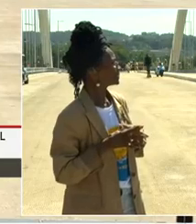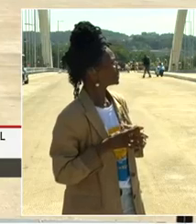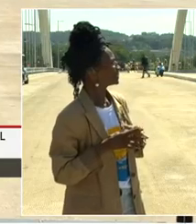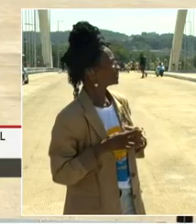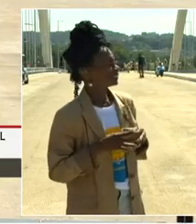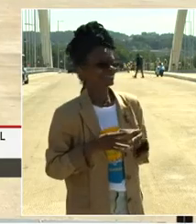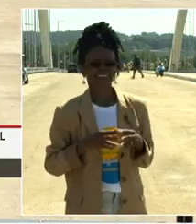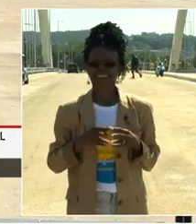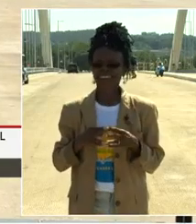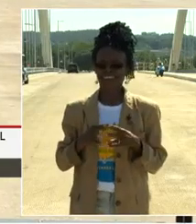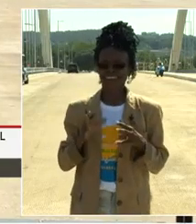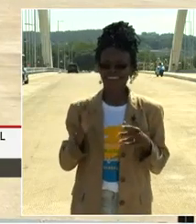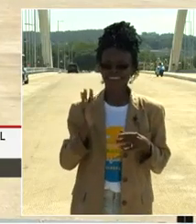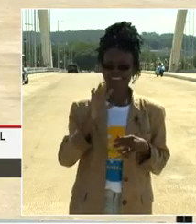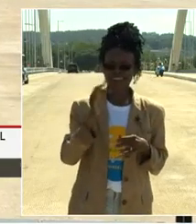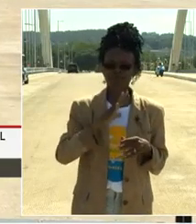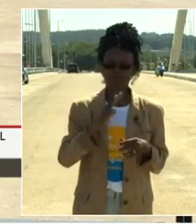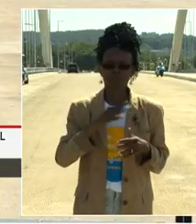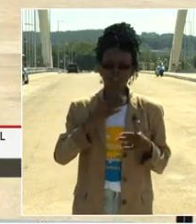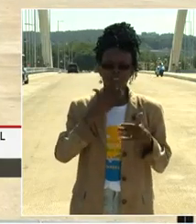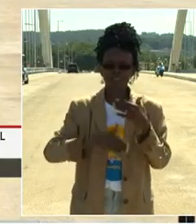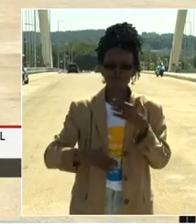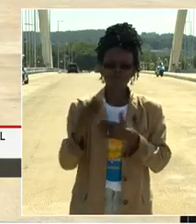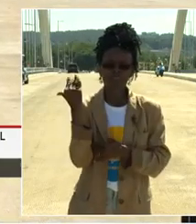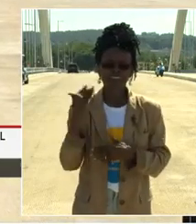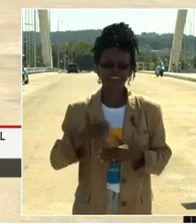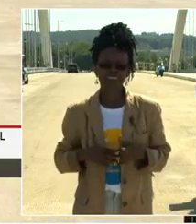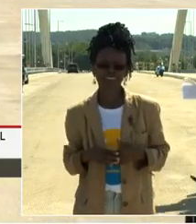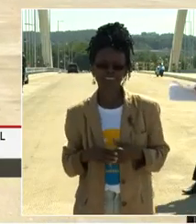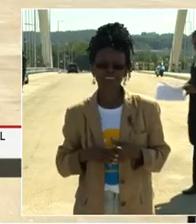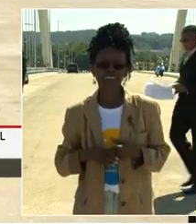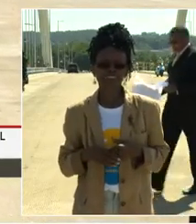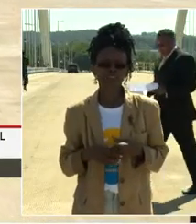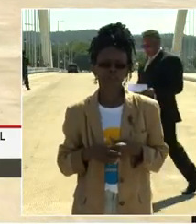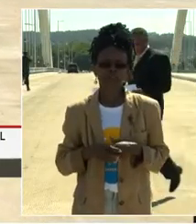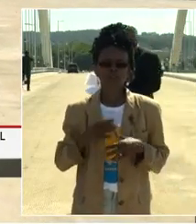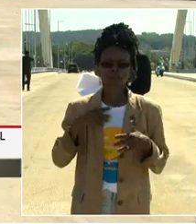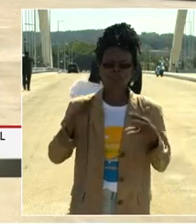Well, good morning, everybody. Let's